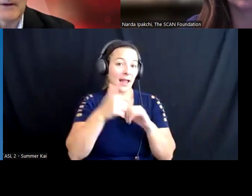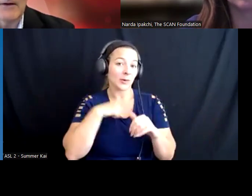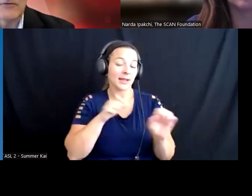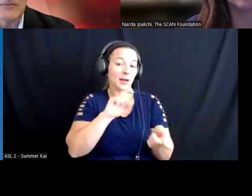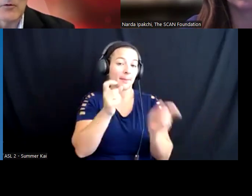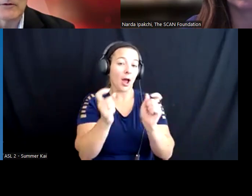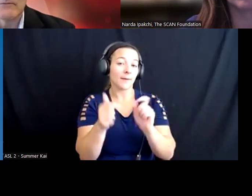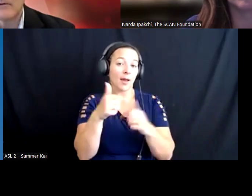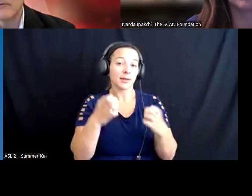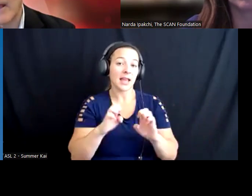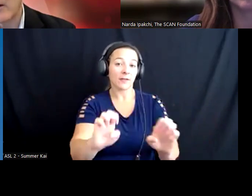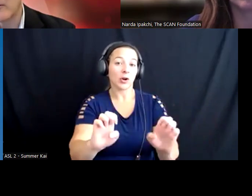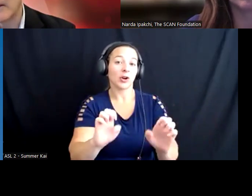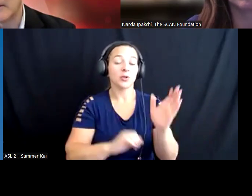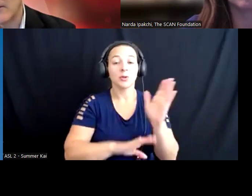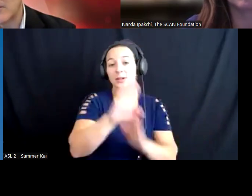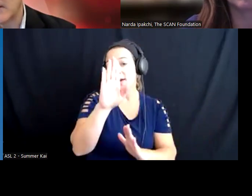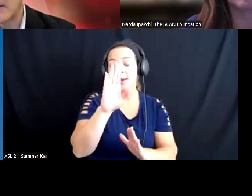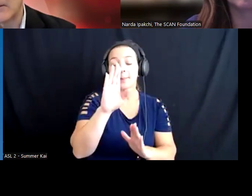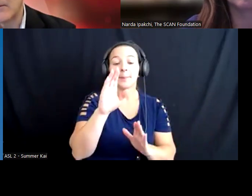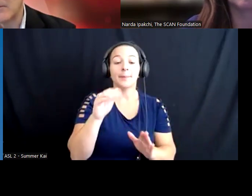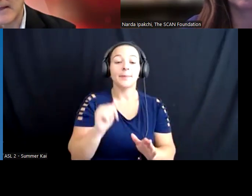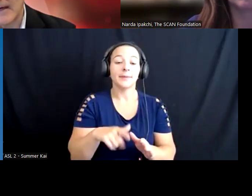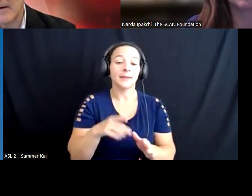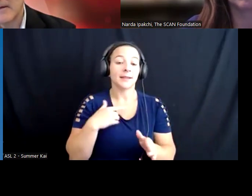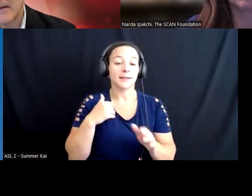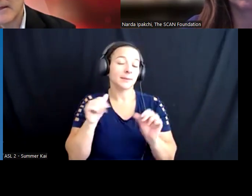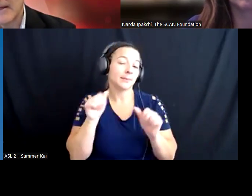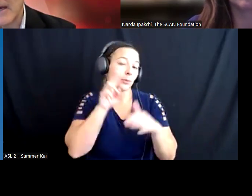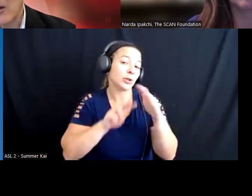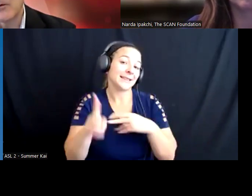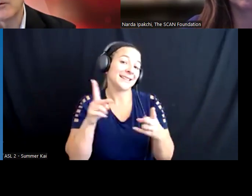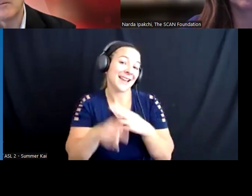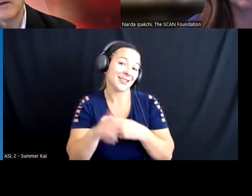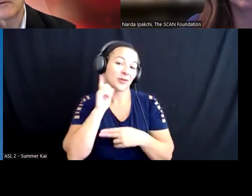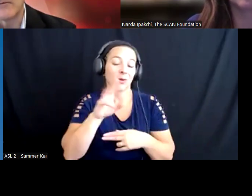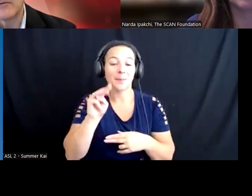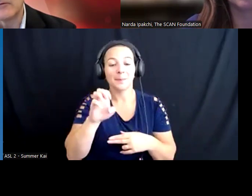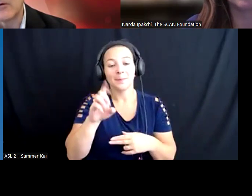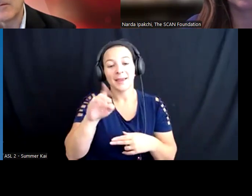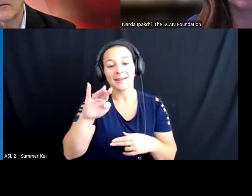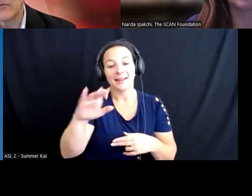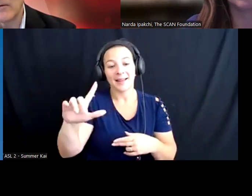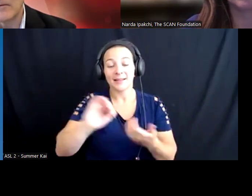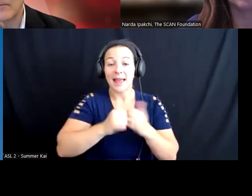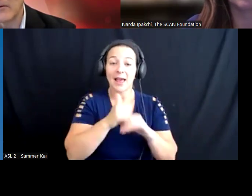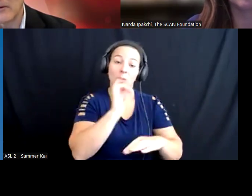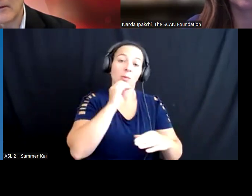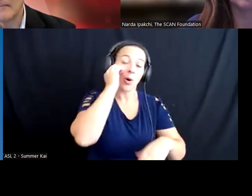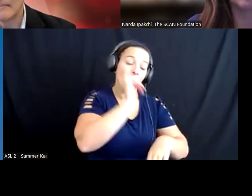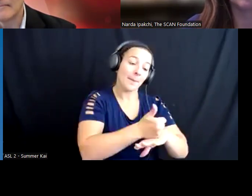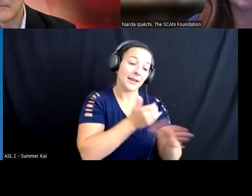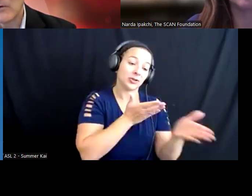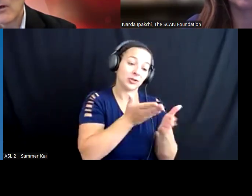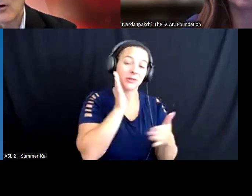build a base to counter anticipated cuts in Medi-Cal, and how home and community-based services due to the passage of the recent federal